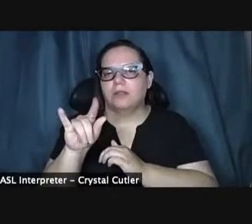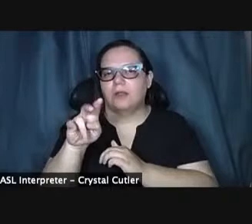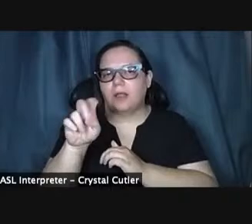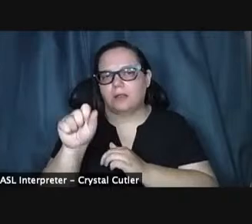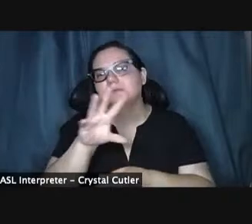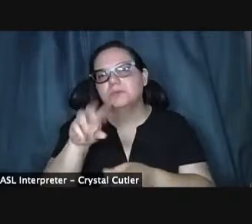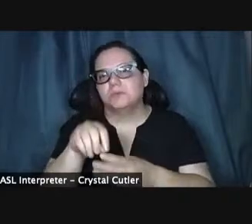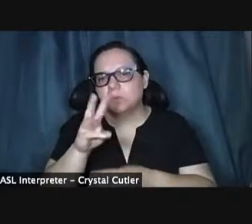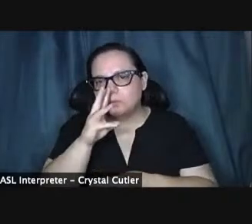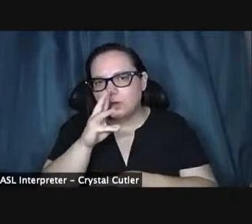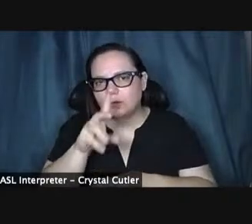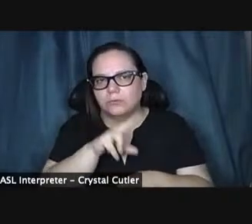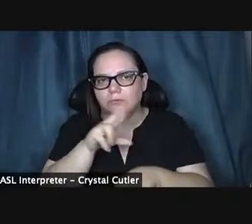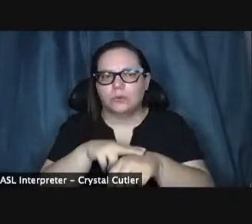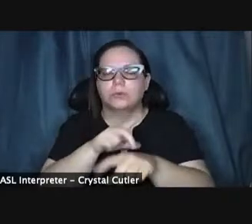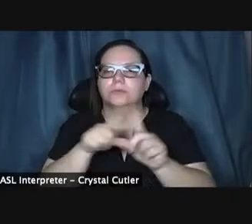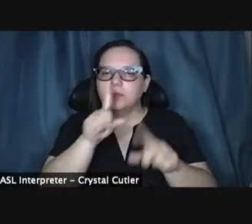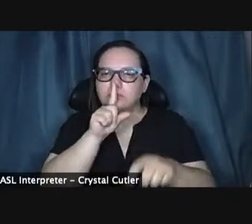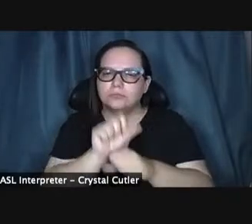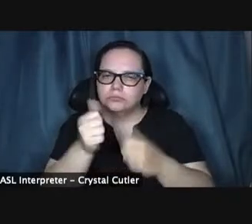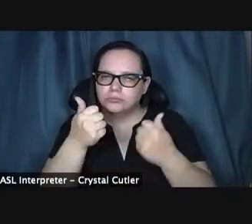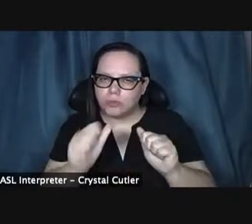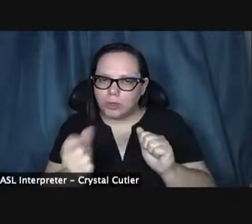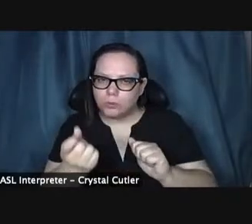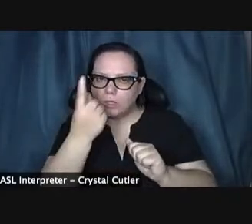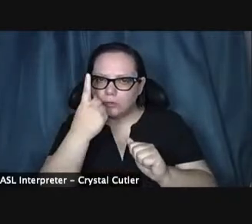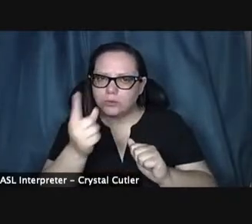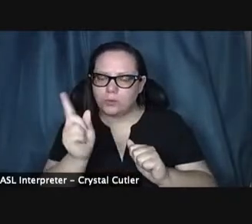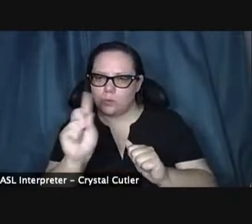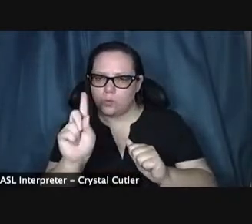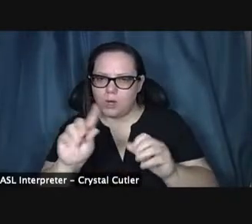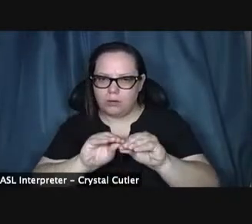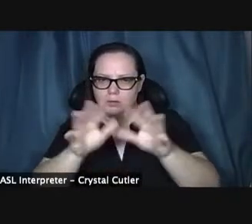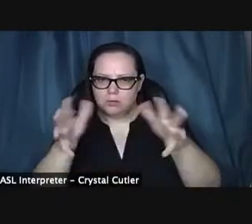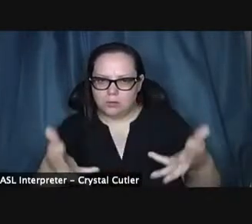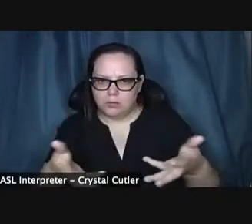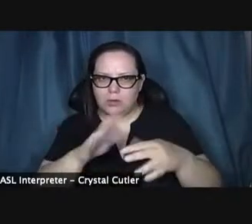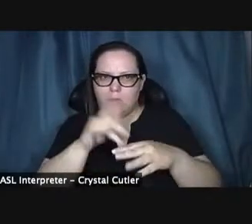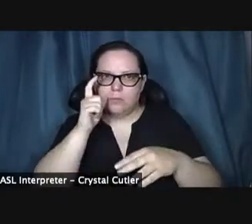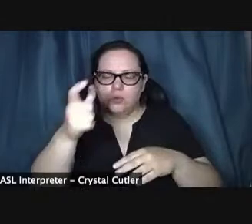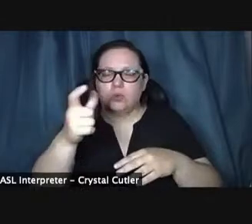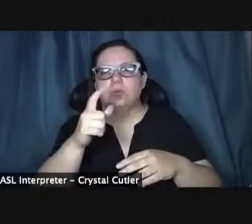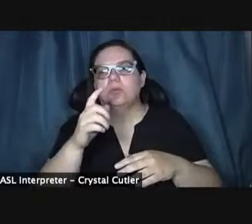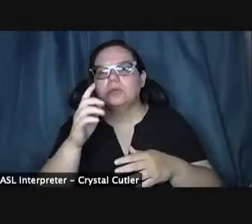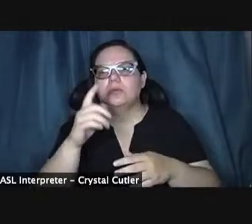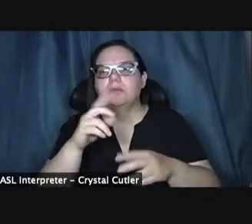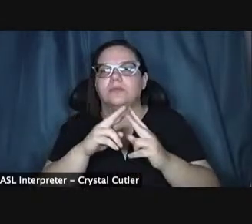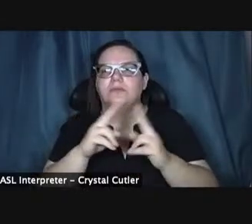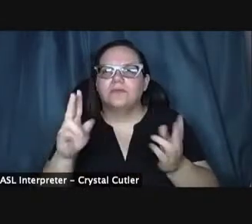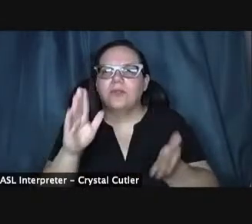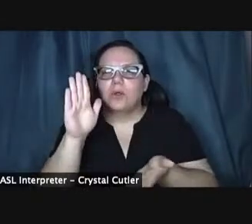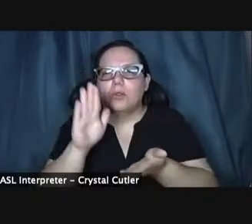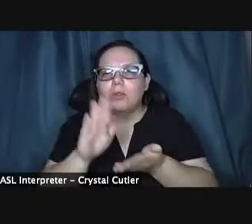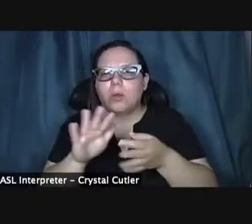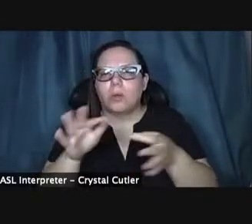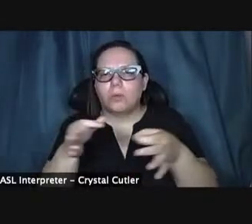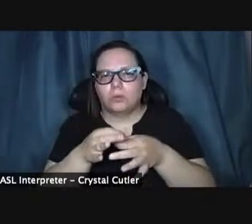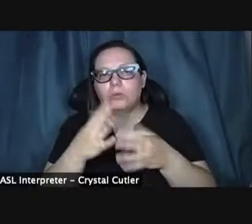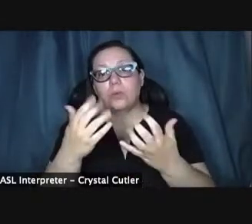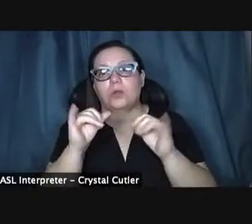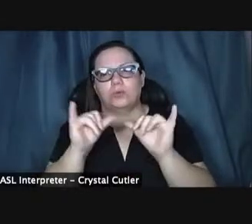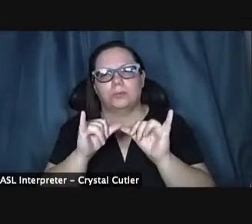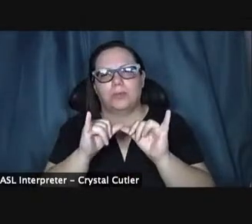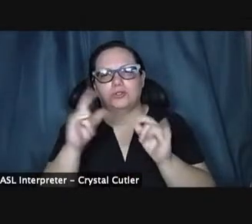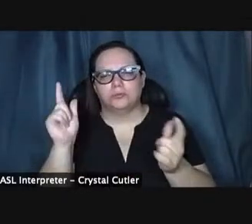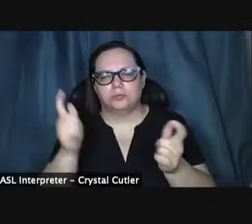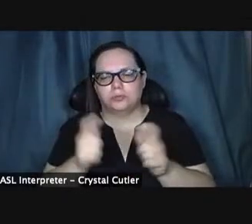trying to understand their distribution. At very low concentrations, we want to measure down to at least 0.5%, but the